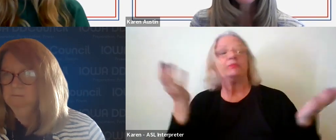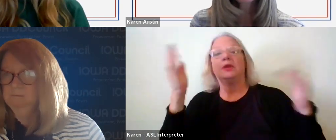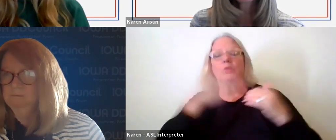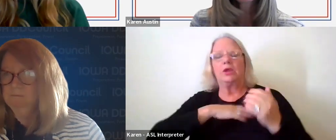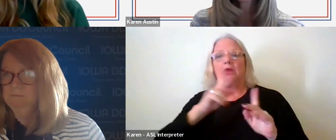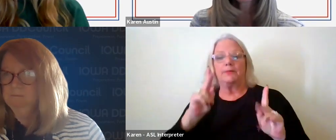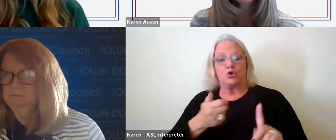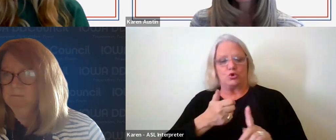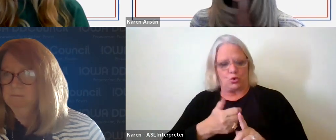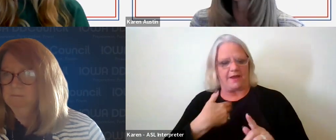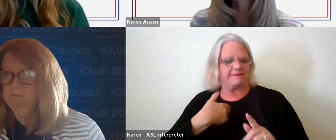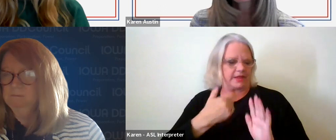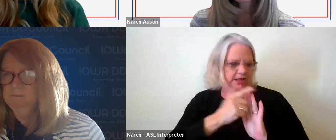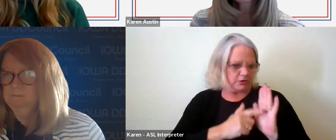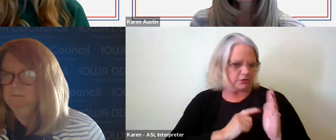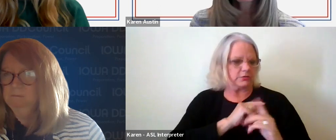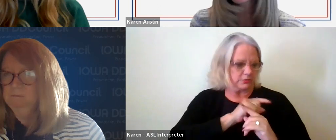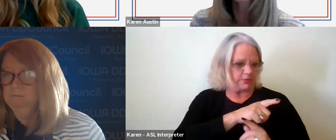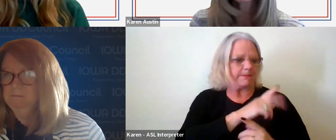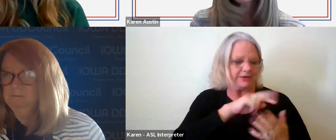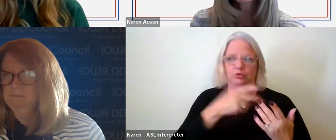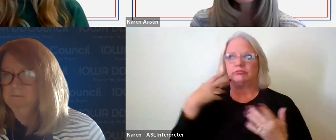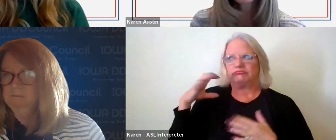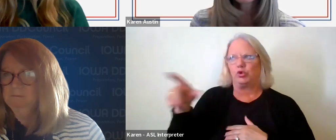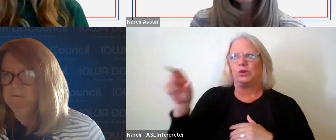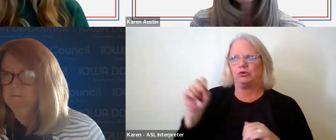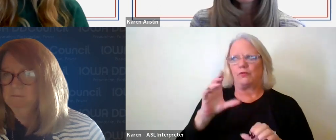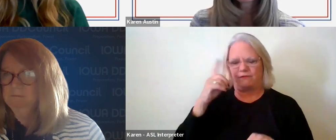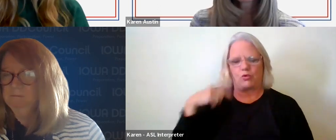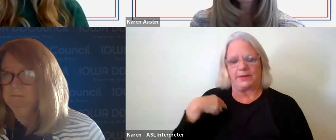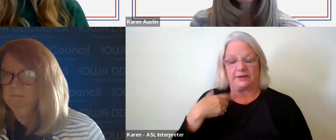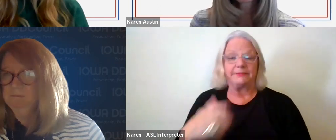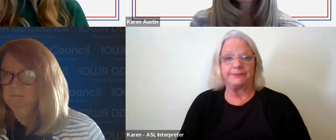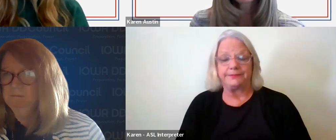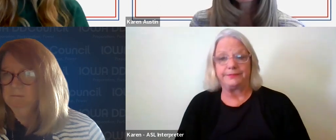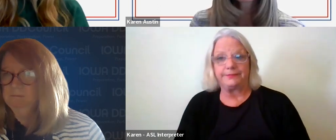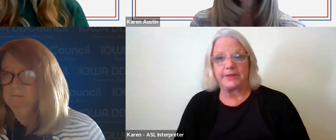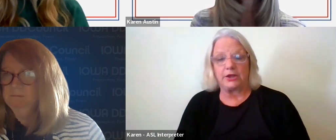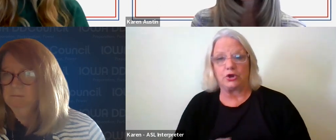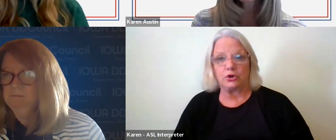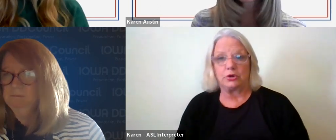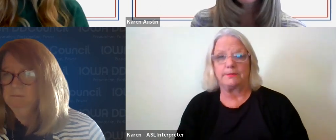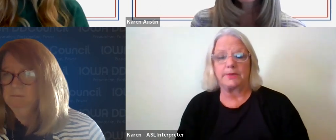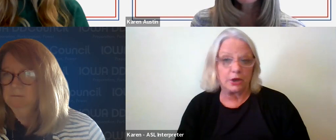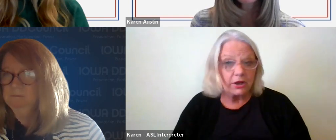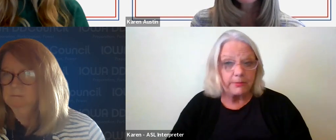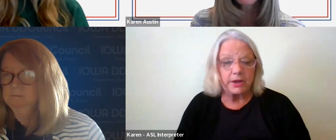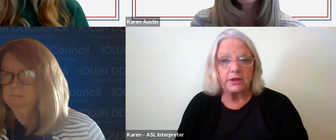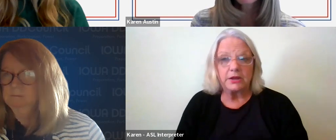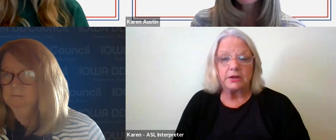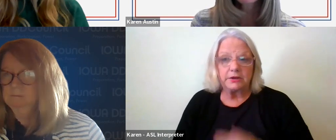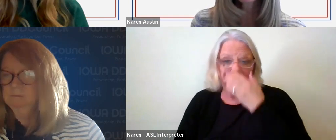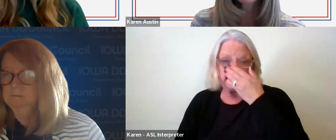them would have, would have dispute abilities. But yes, if somebody higher up in